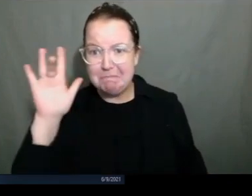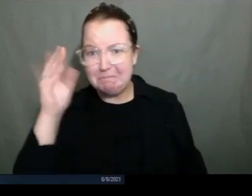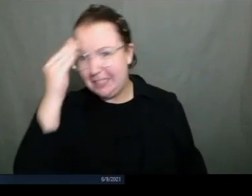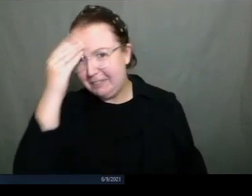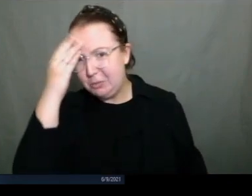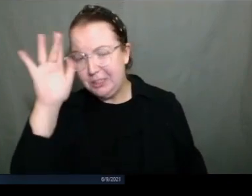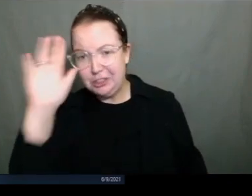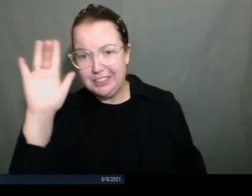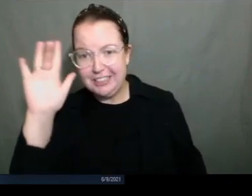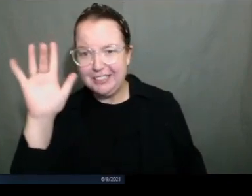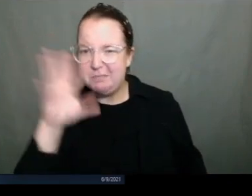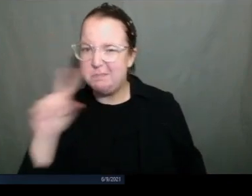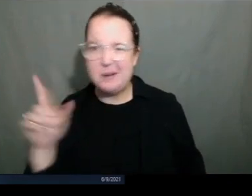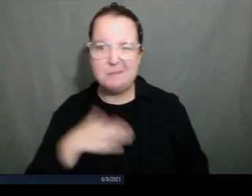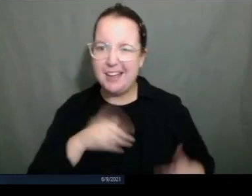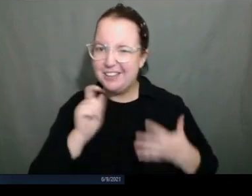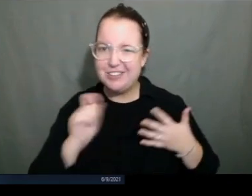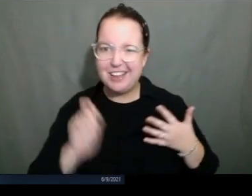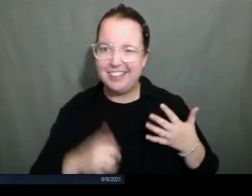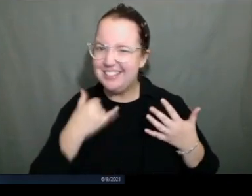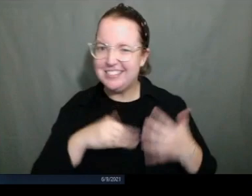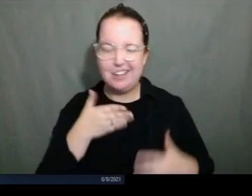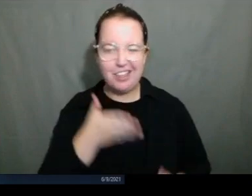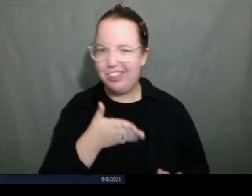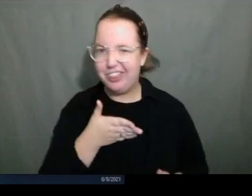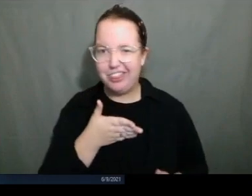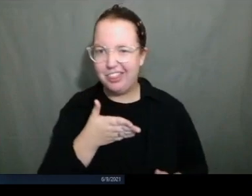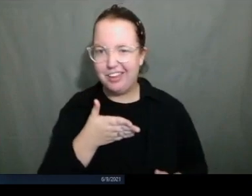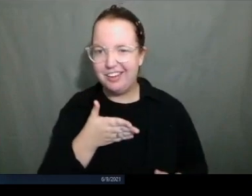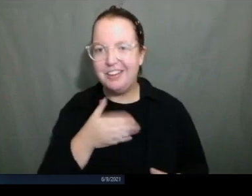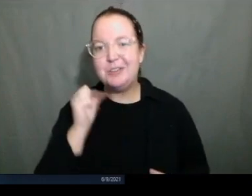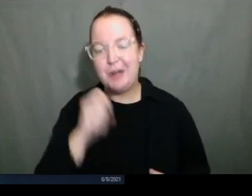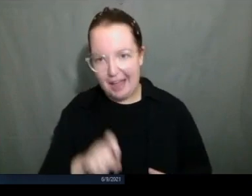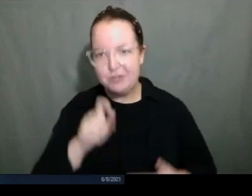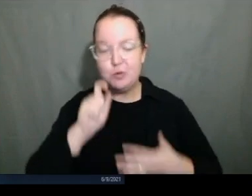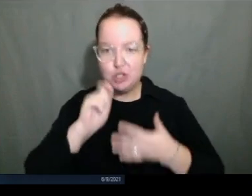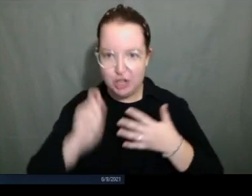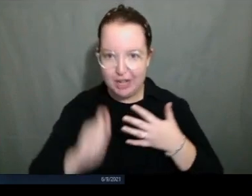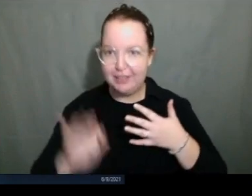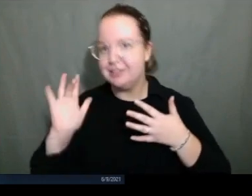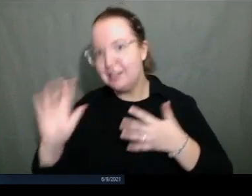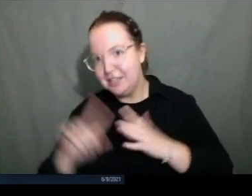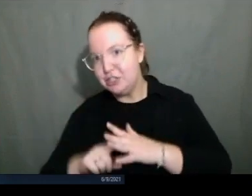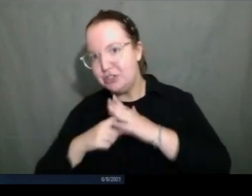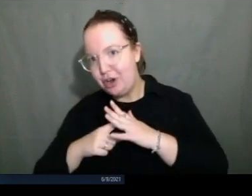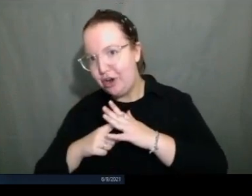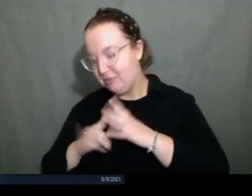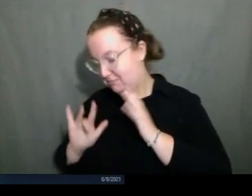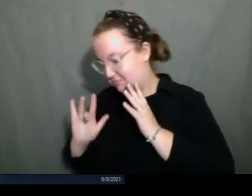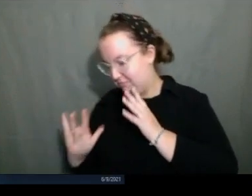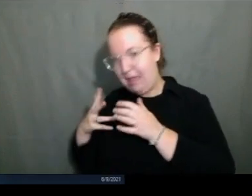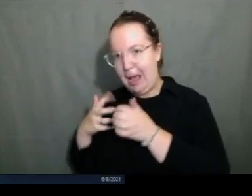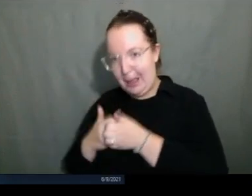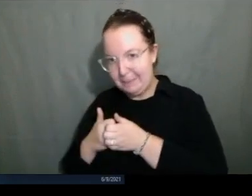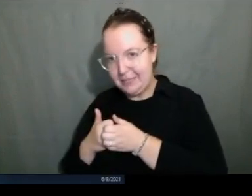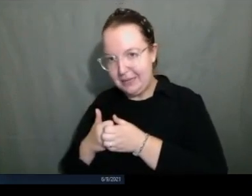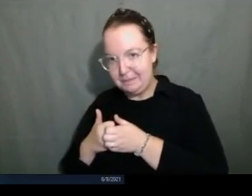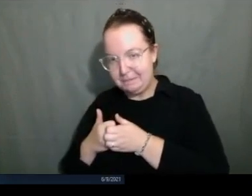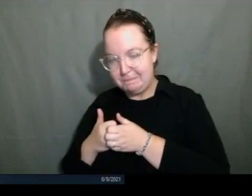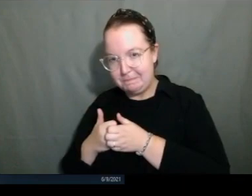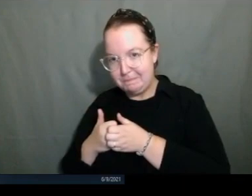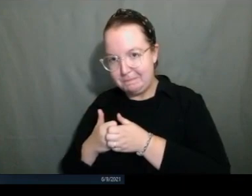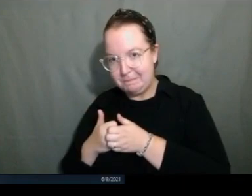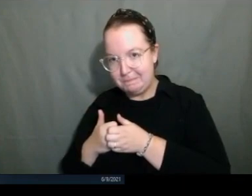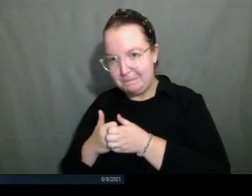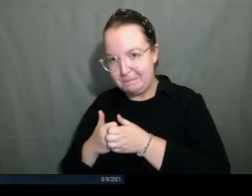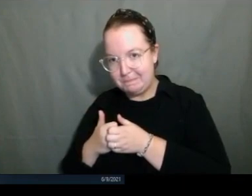to see how it would work, and it did not. It said I had not completed the task. So then when I went in to the task list, just went back in, it didn't